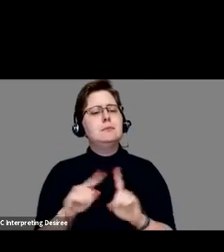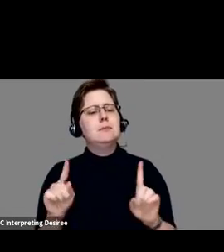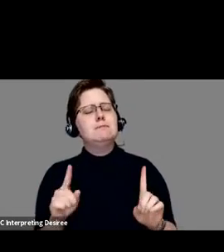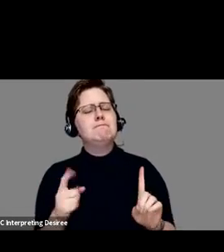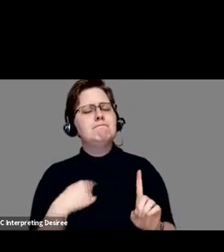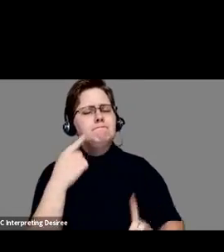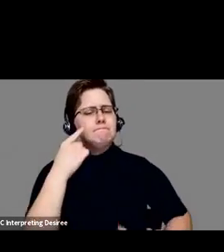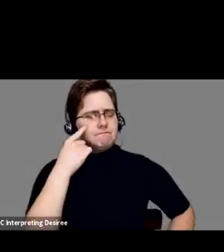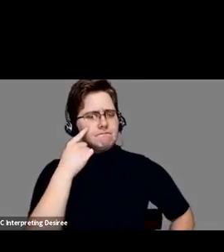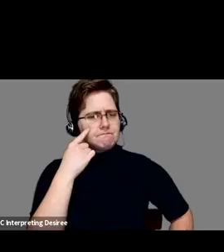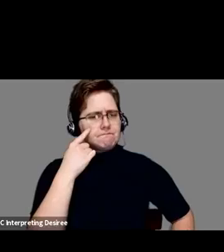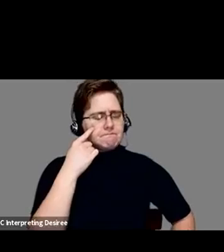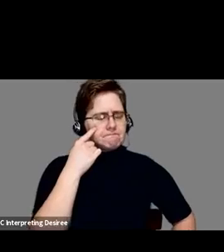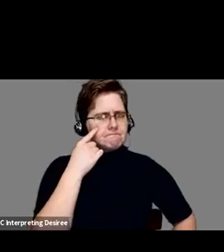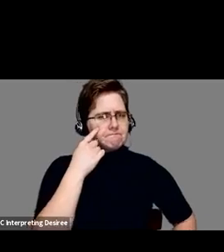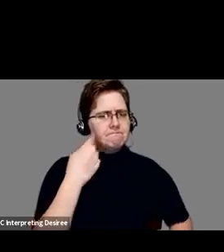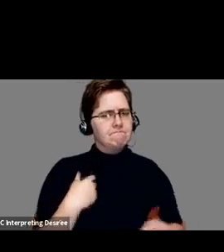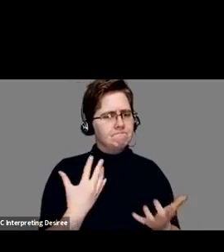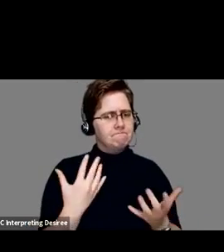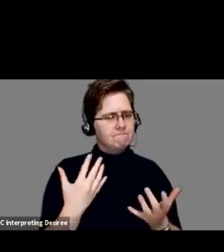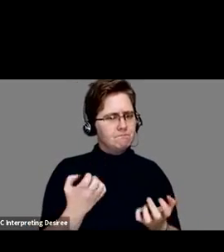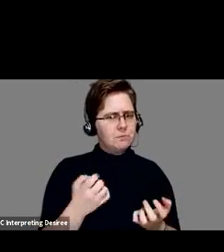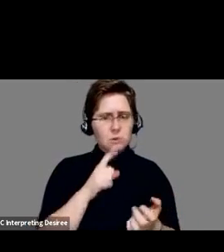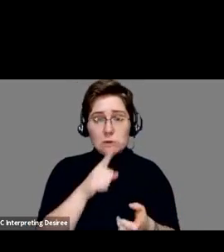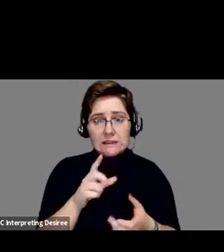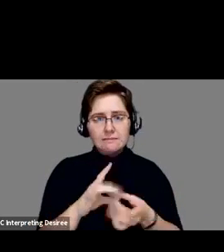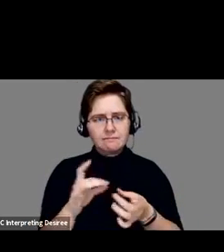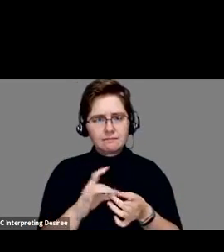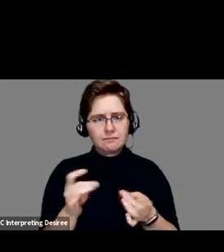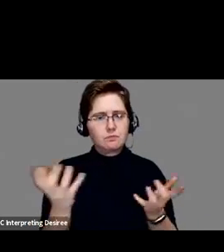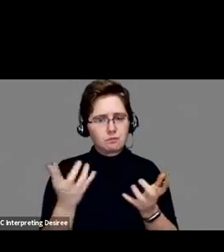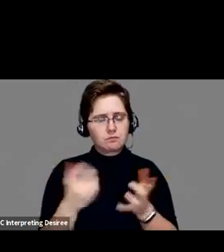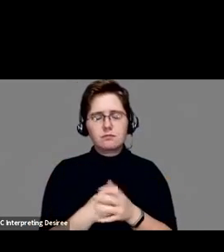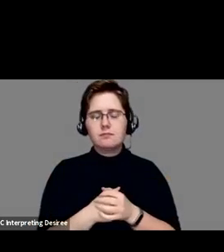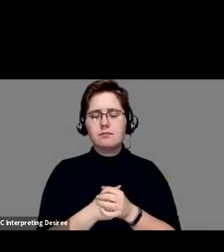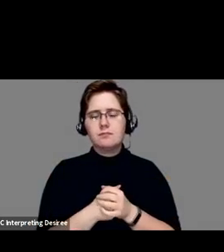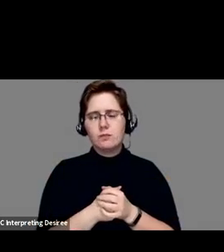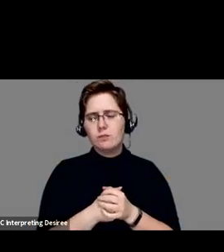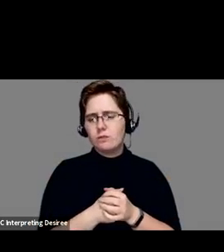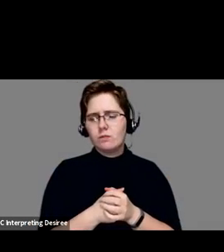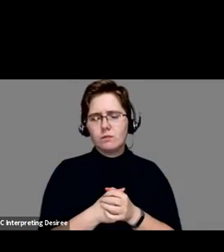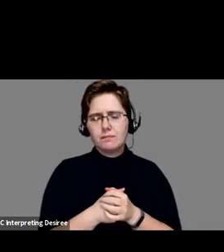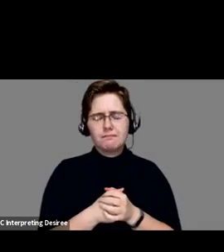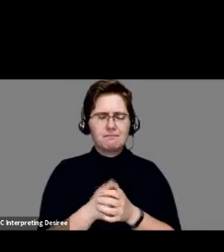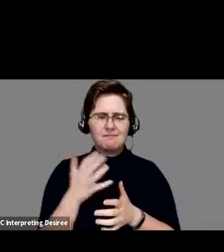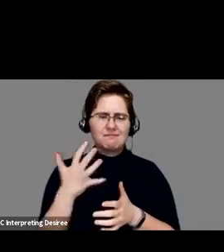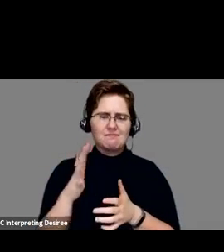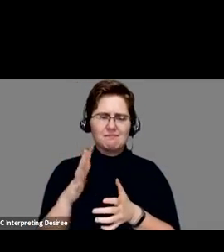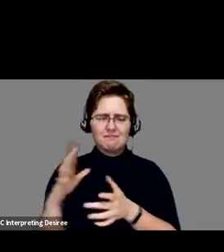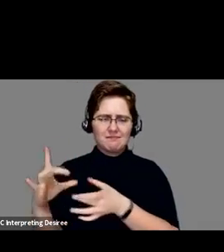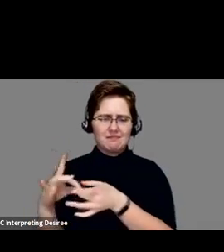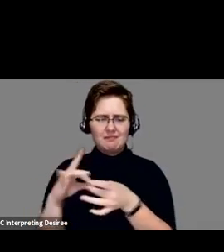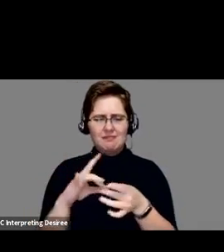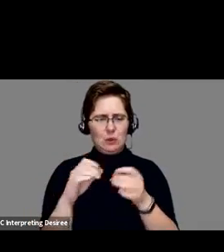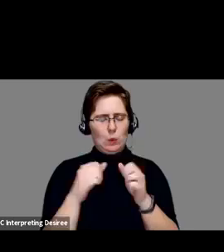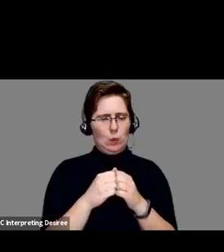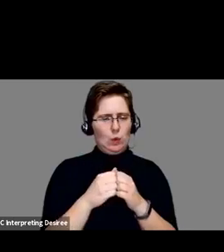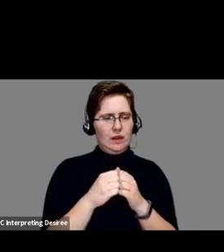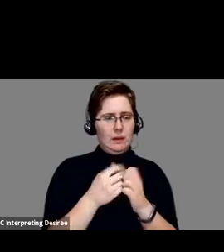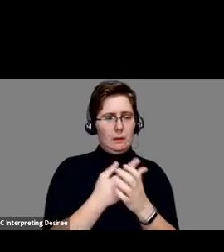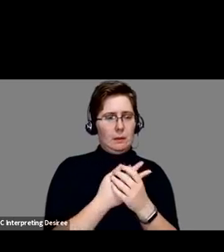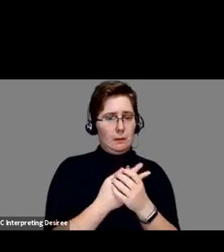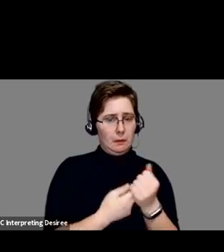I think that what I'd like to say about it is that, and it kind of ties in with what